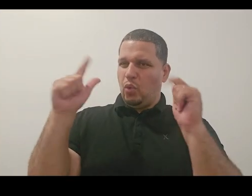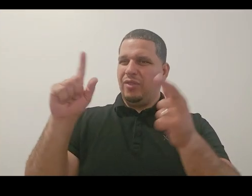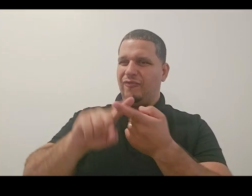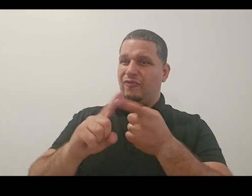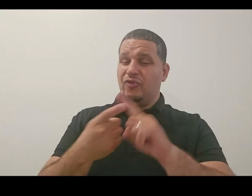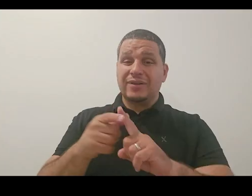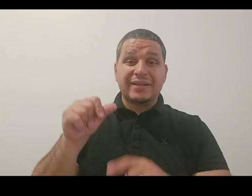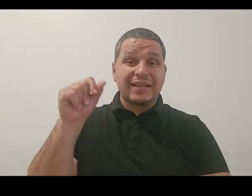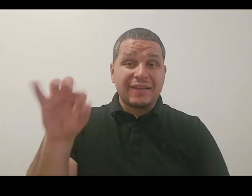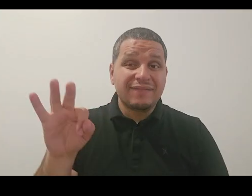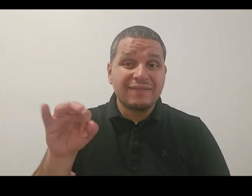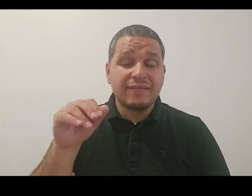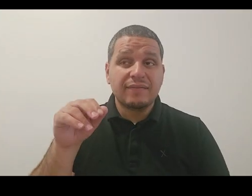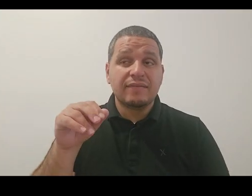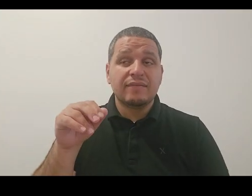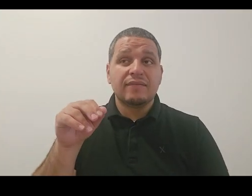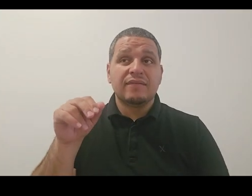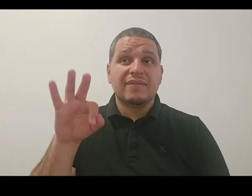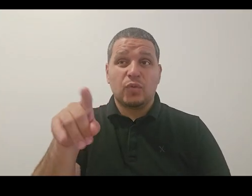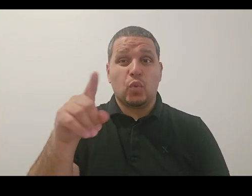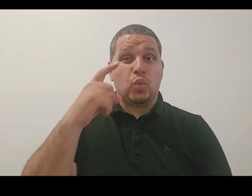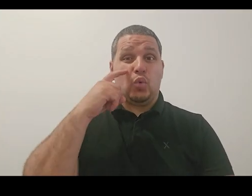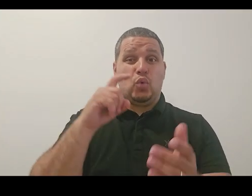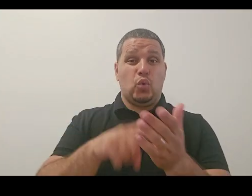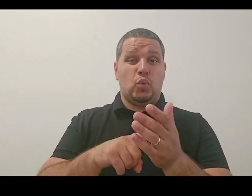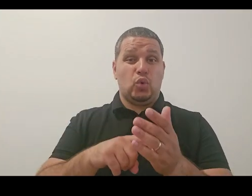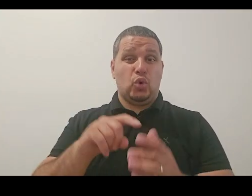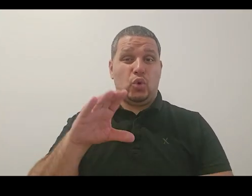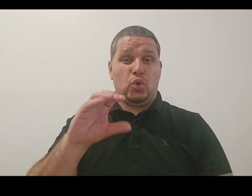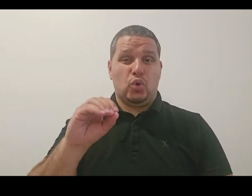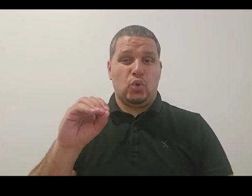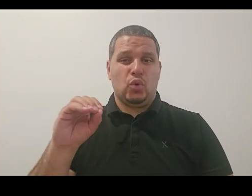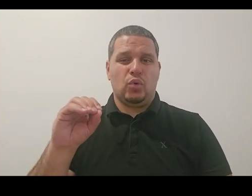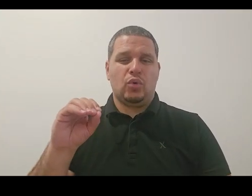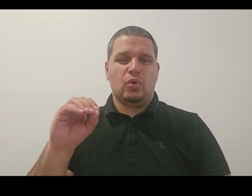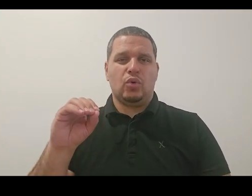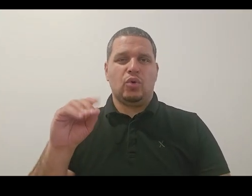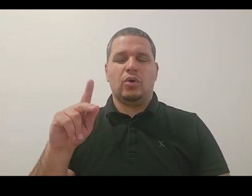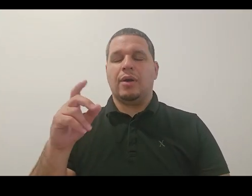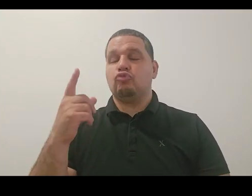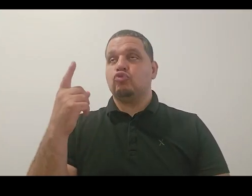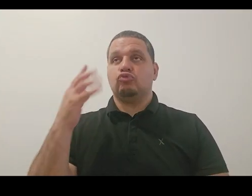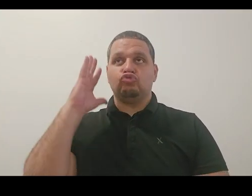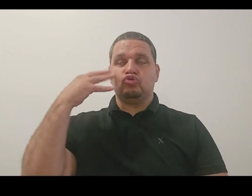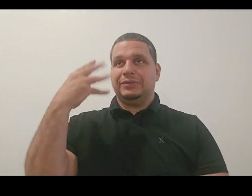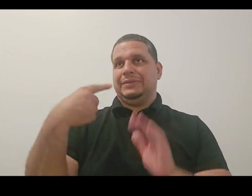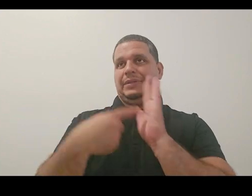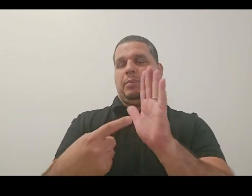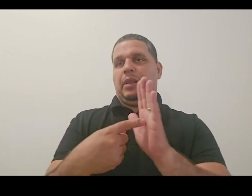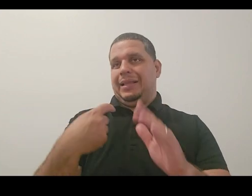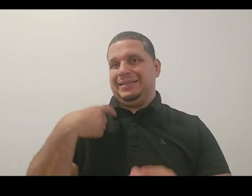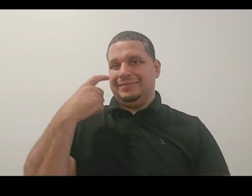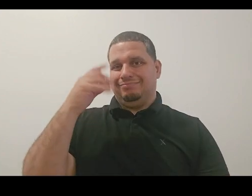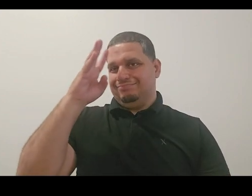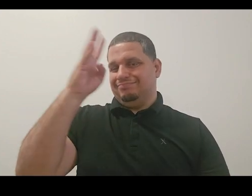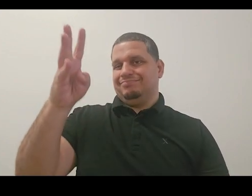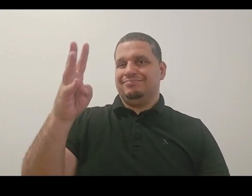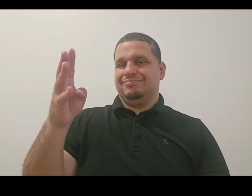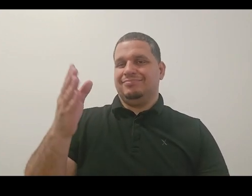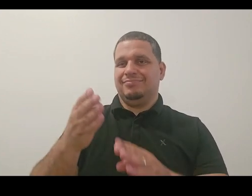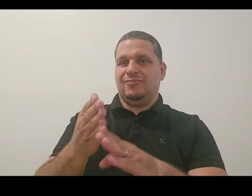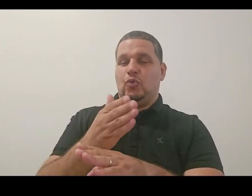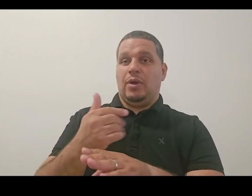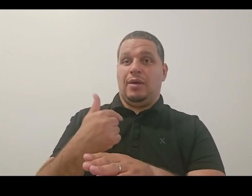is everybody's friend. So if you if you notice a cook, this is just the crazy example that I came up